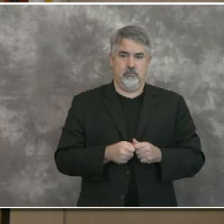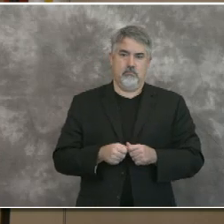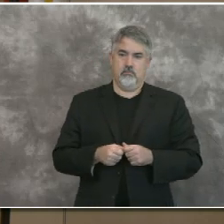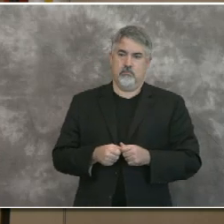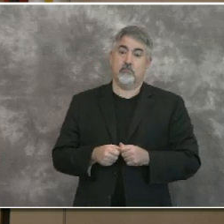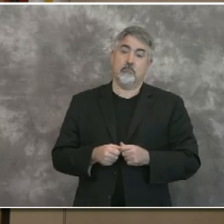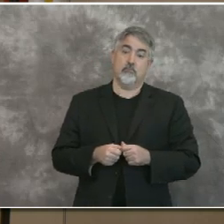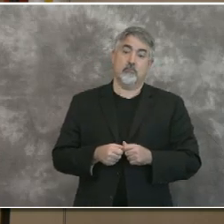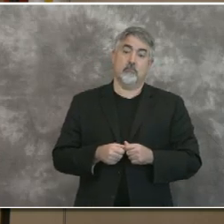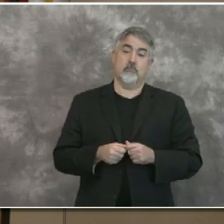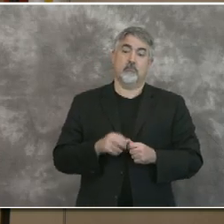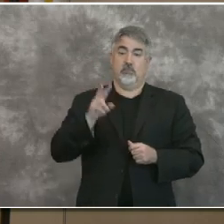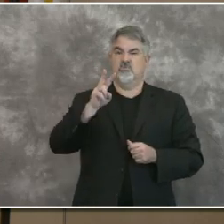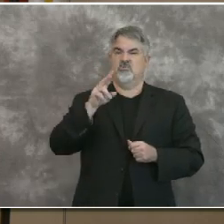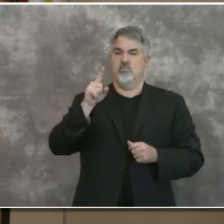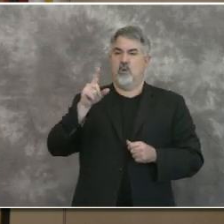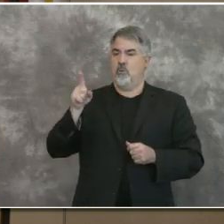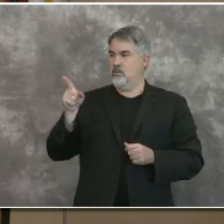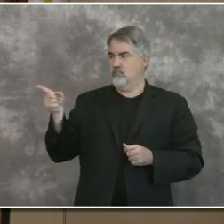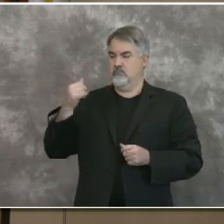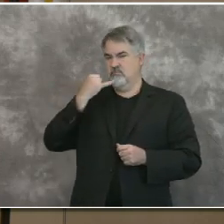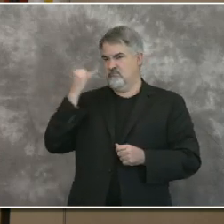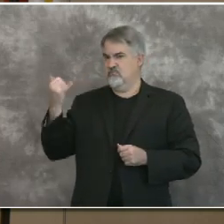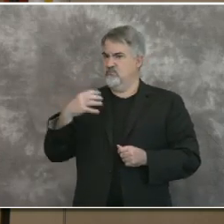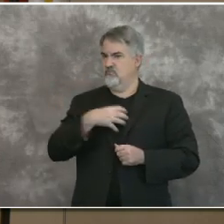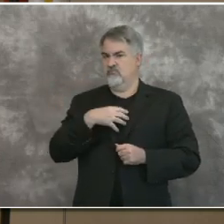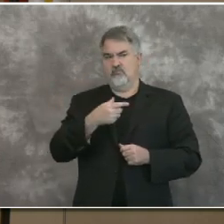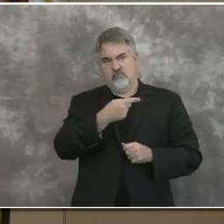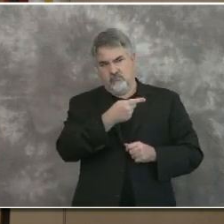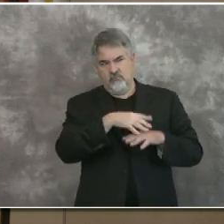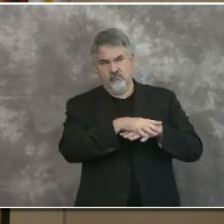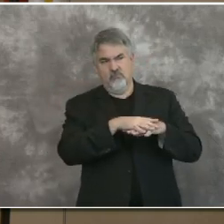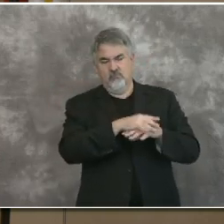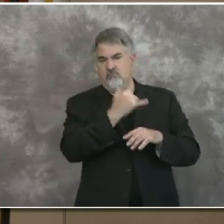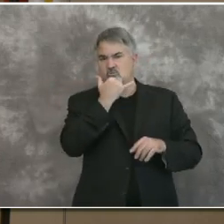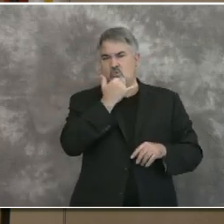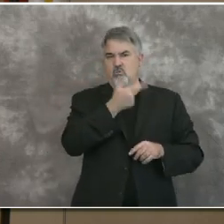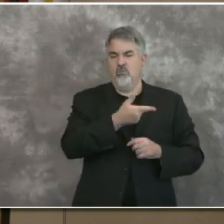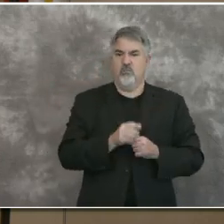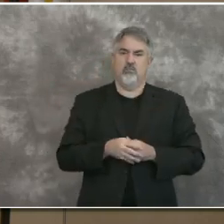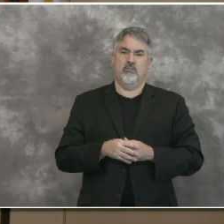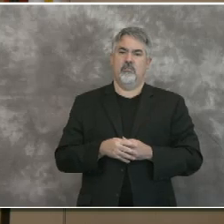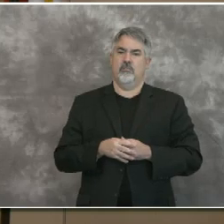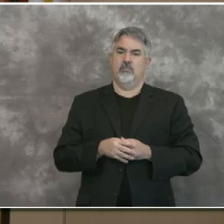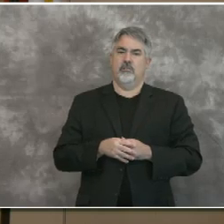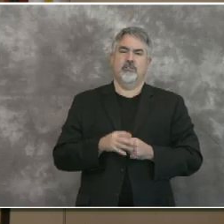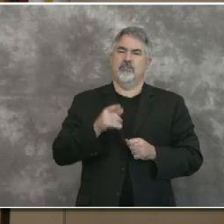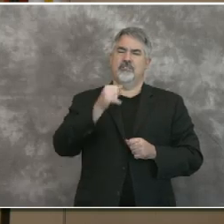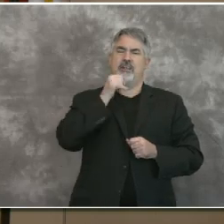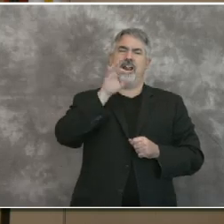the non-emergency law enforcement line to report those activities. And